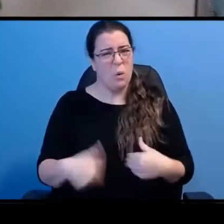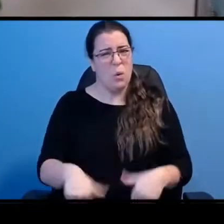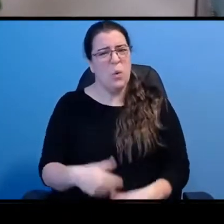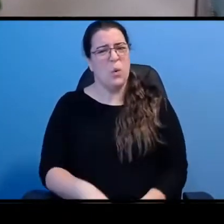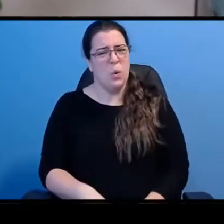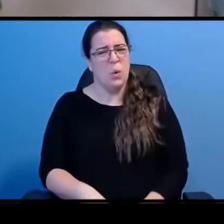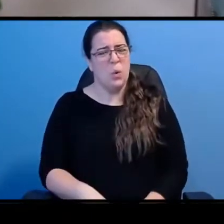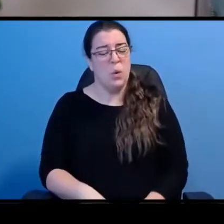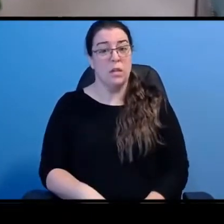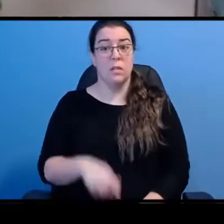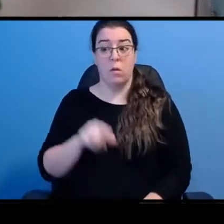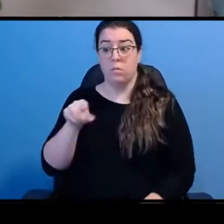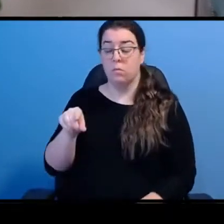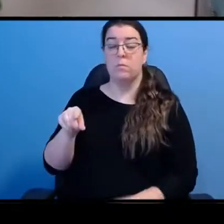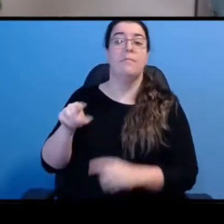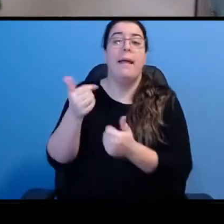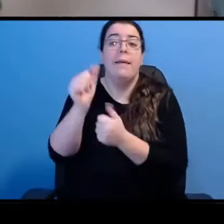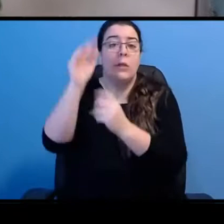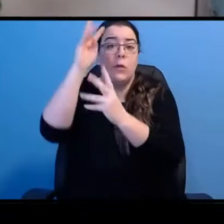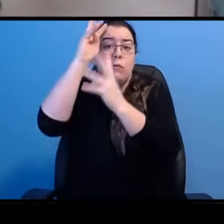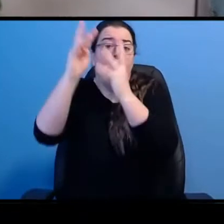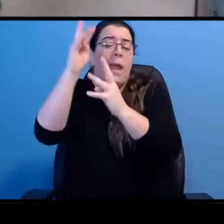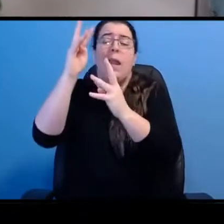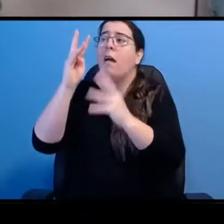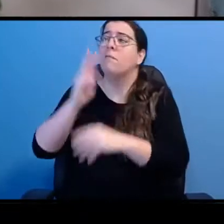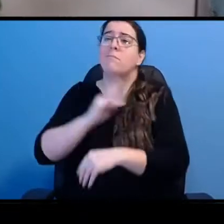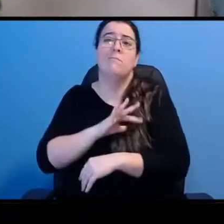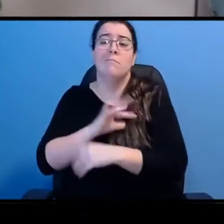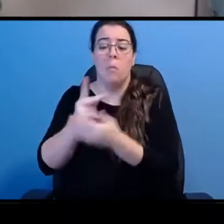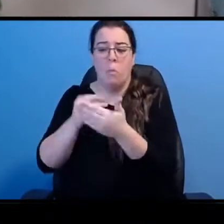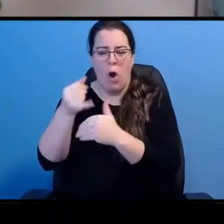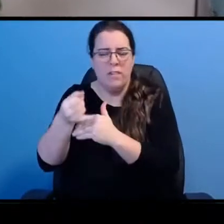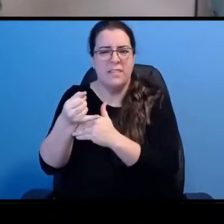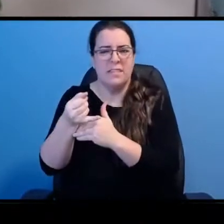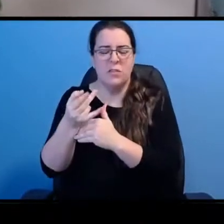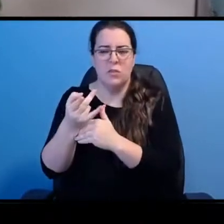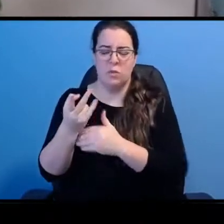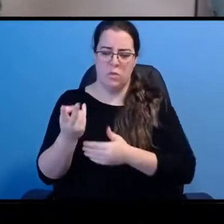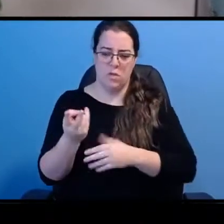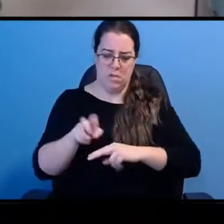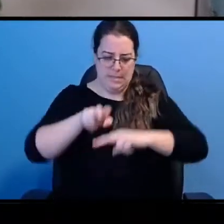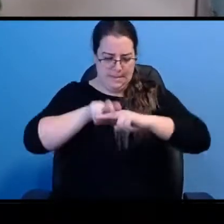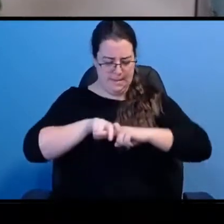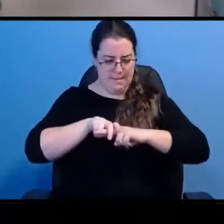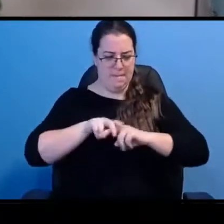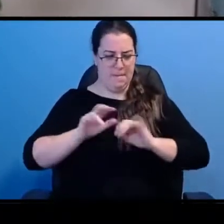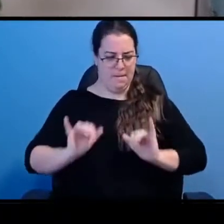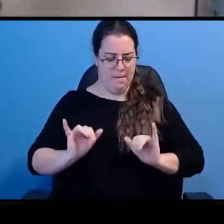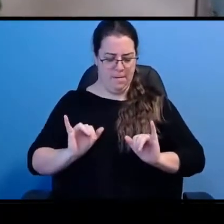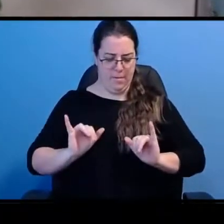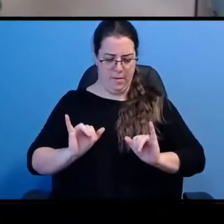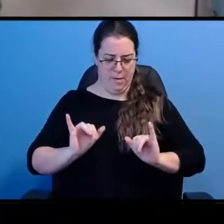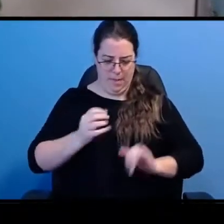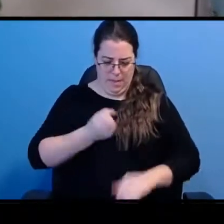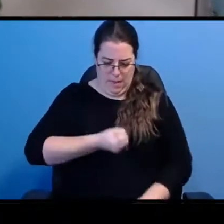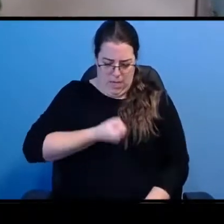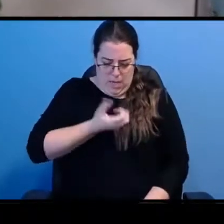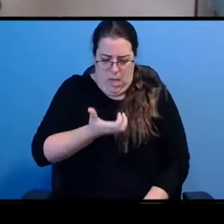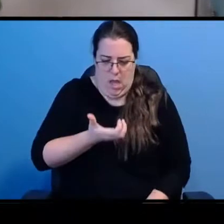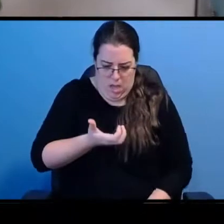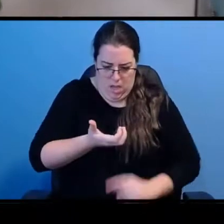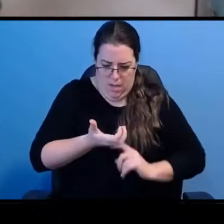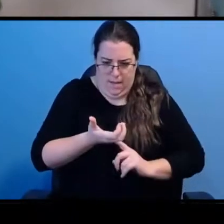can be really hard to sit down and get your thoughts into a computer or on